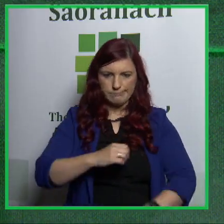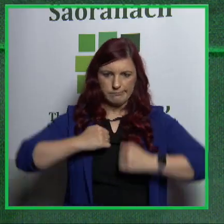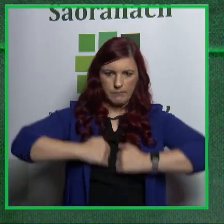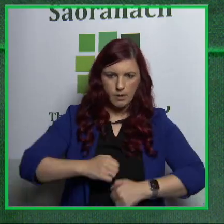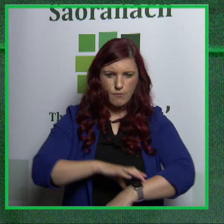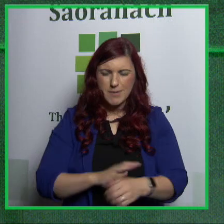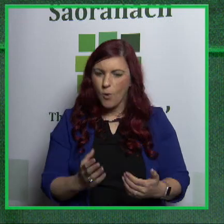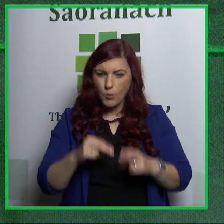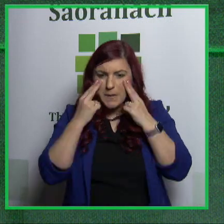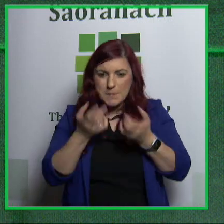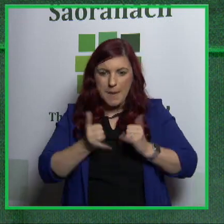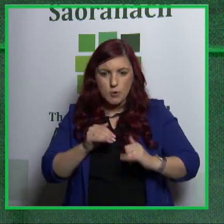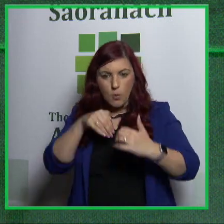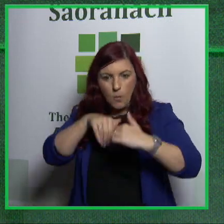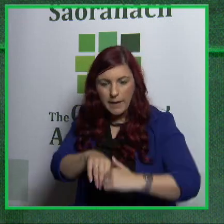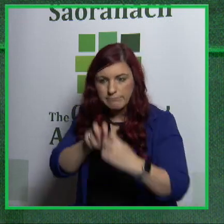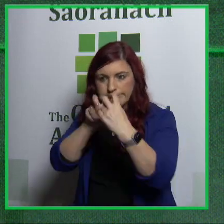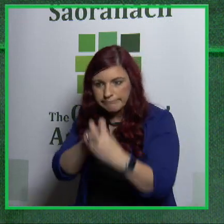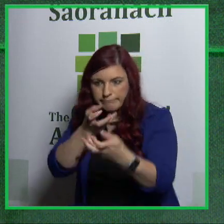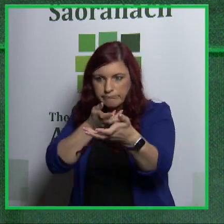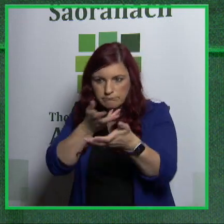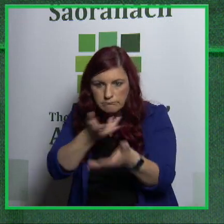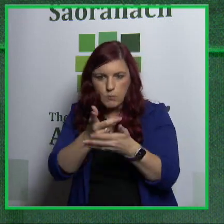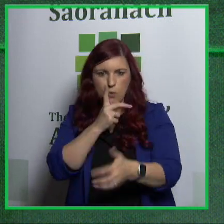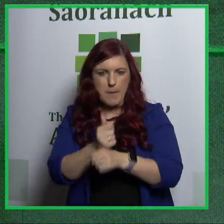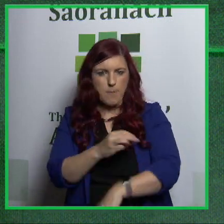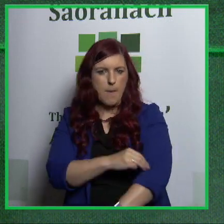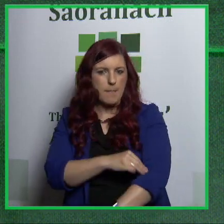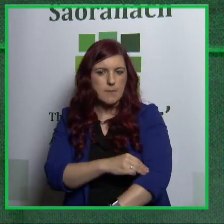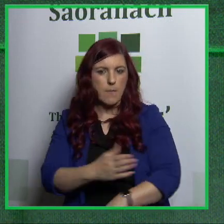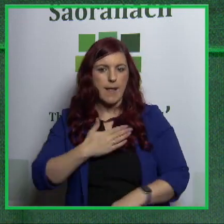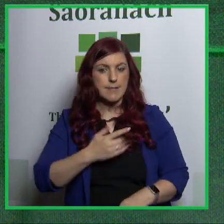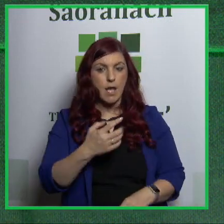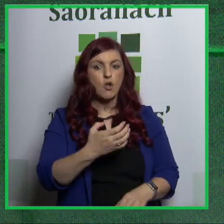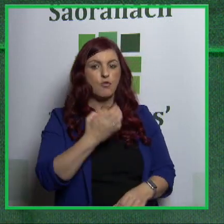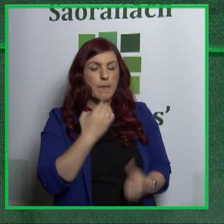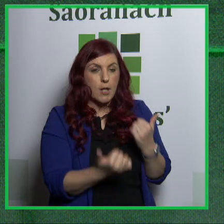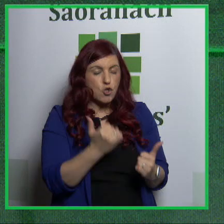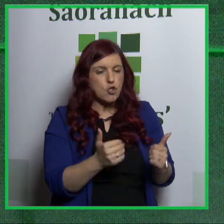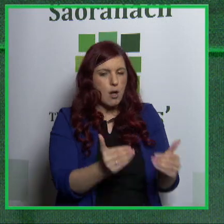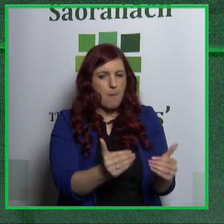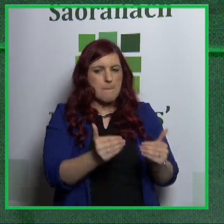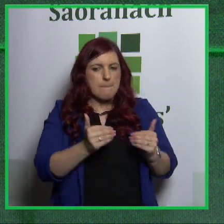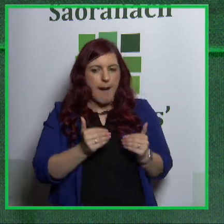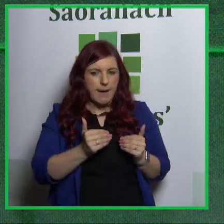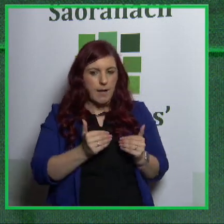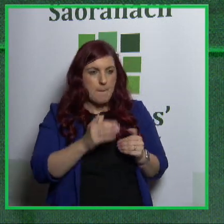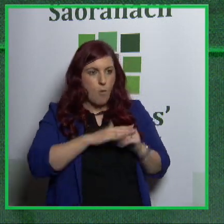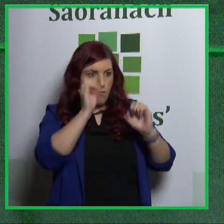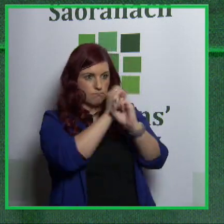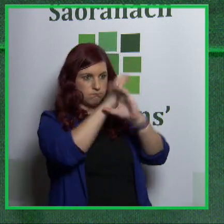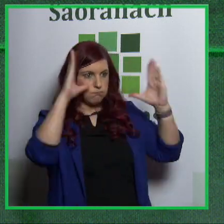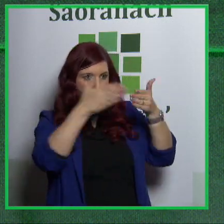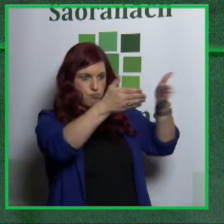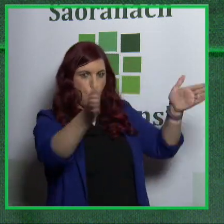in there and sitting down and teasing out and coaxing out the problems. So I would like to see criminal justice as a distant barrier, as a faraway border to